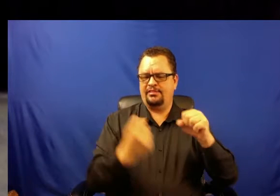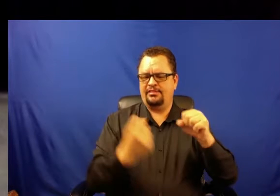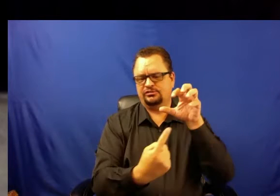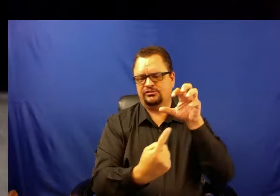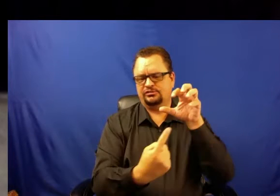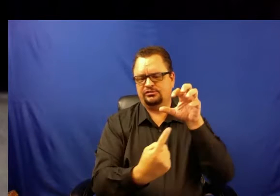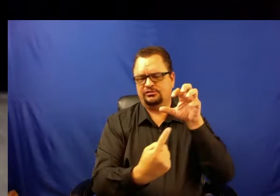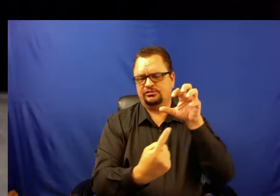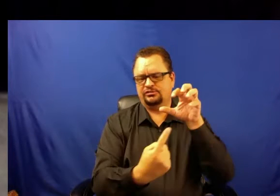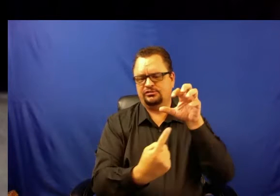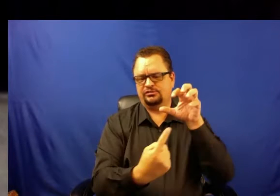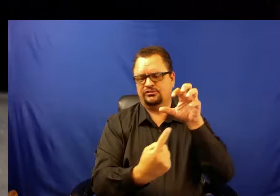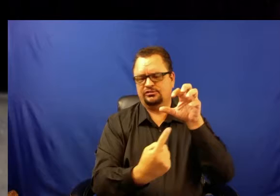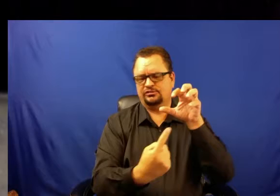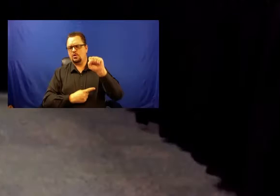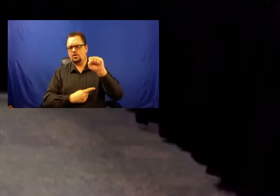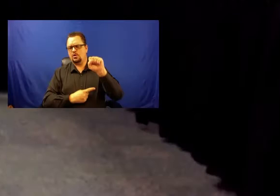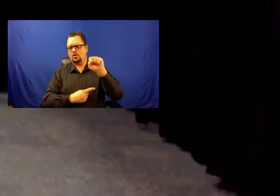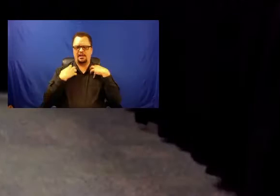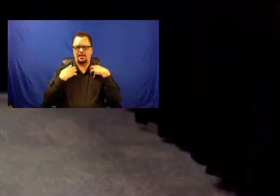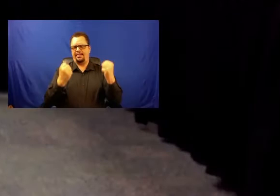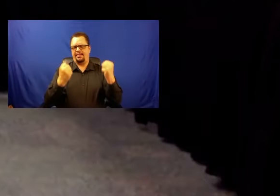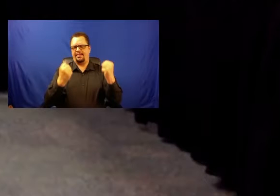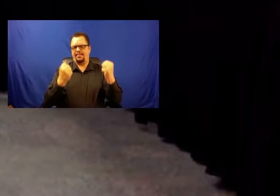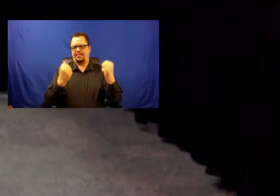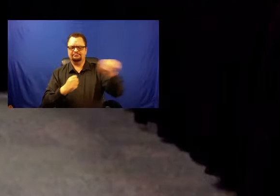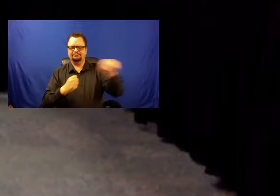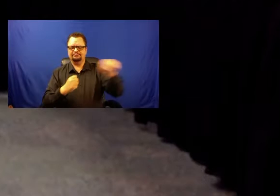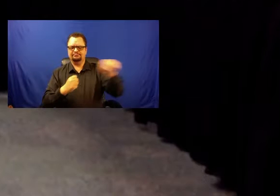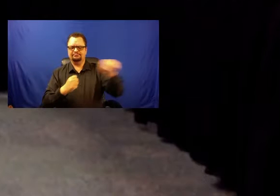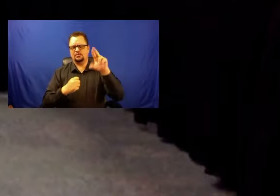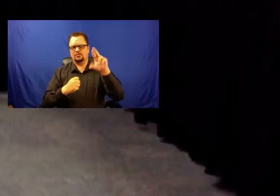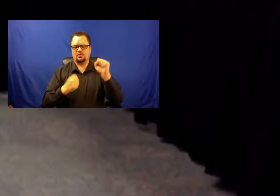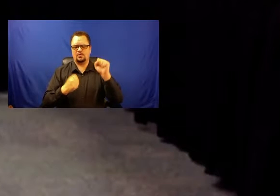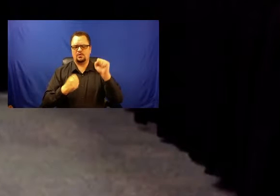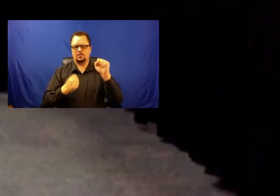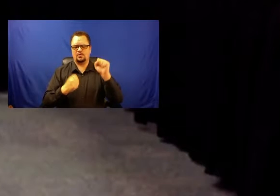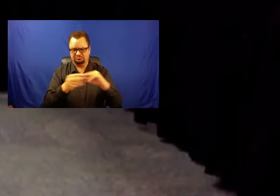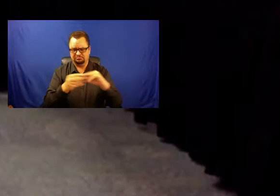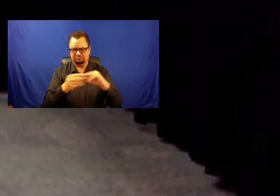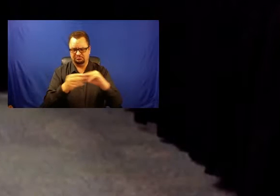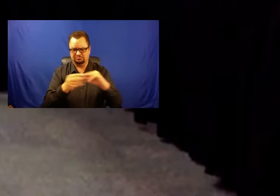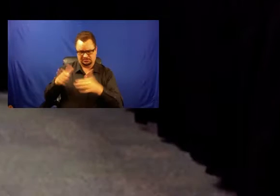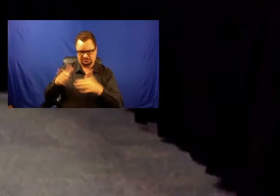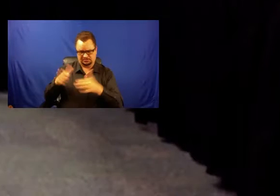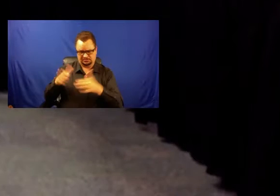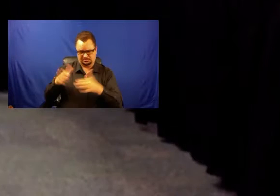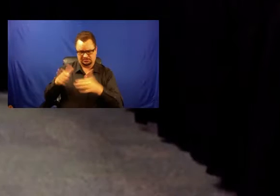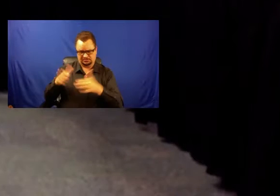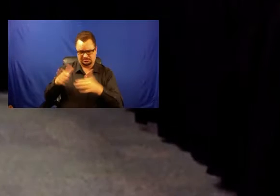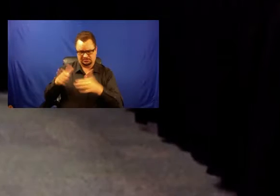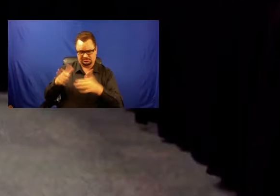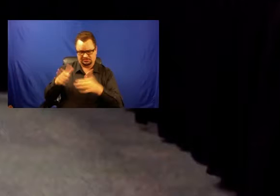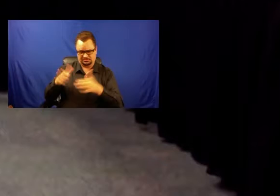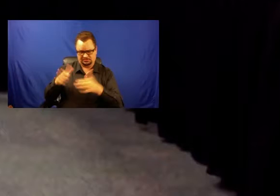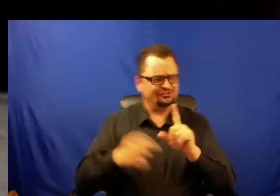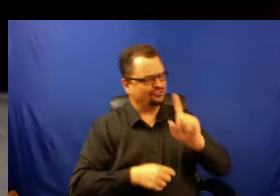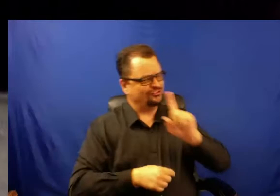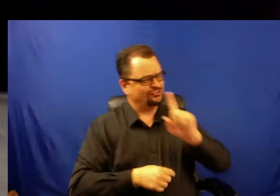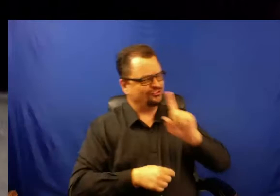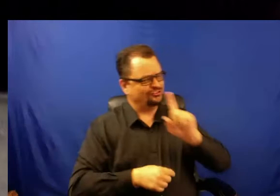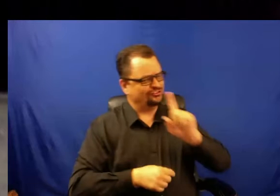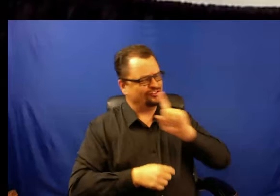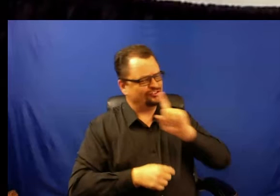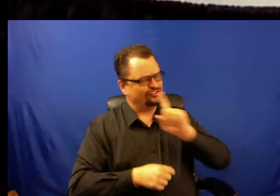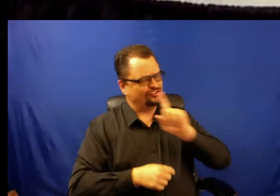to lead with that one? Sure. Okay. So we always recognize public health champions, individuals who